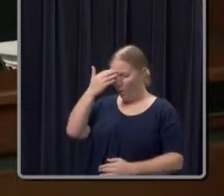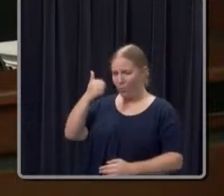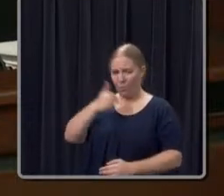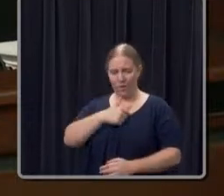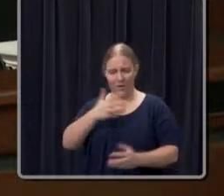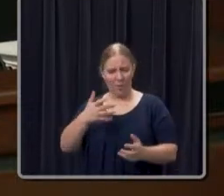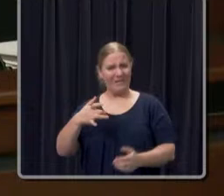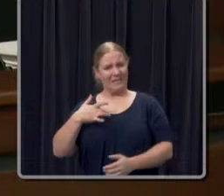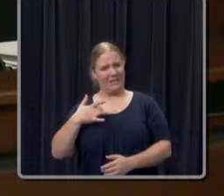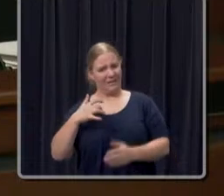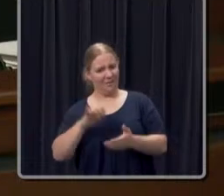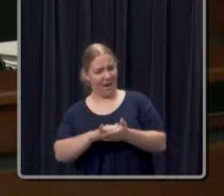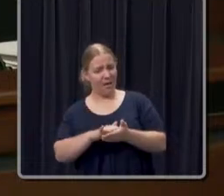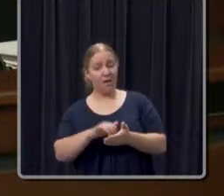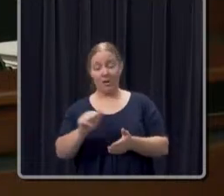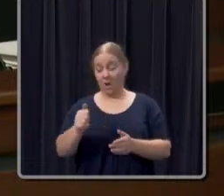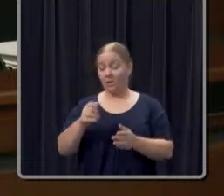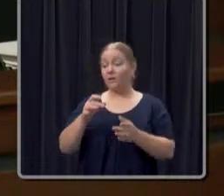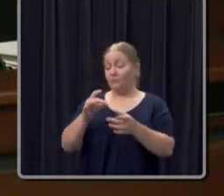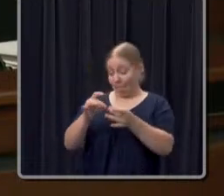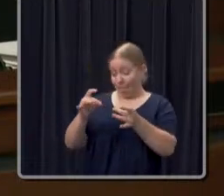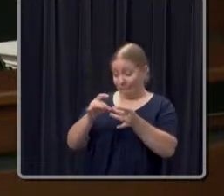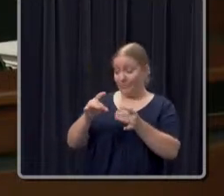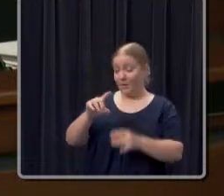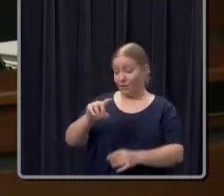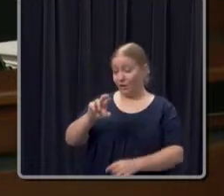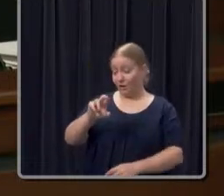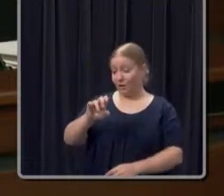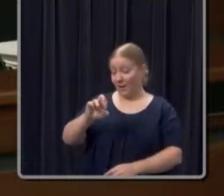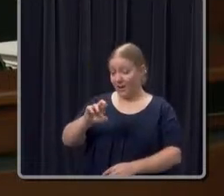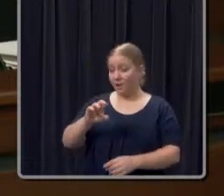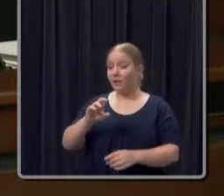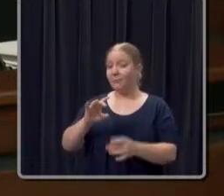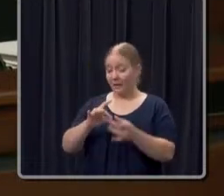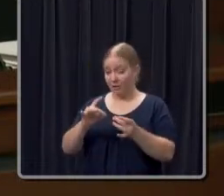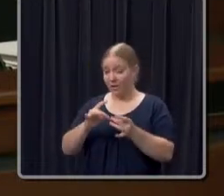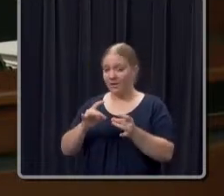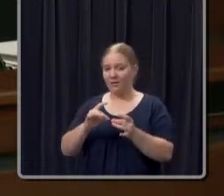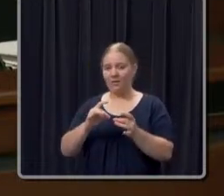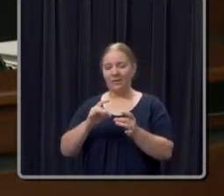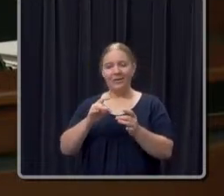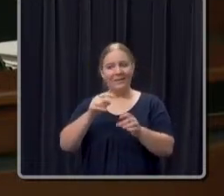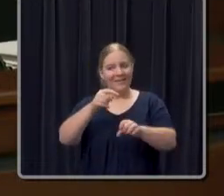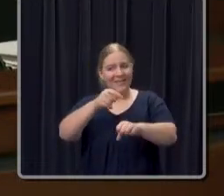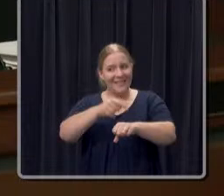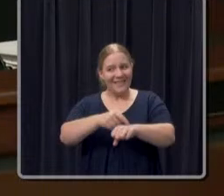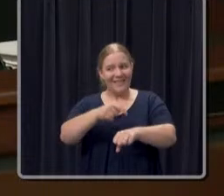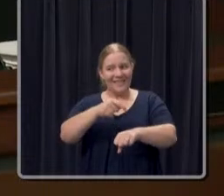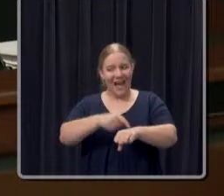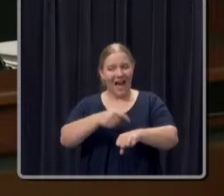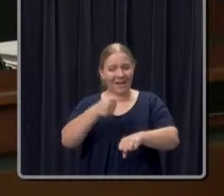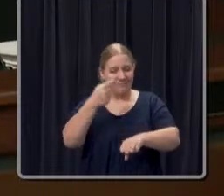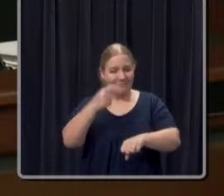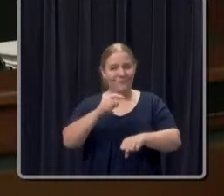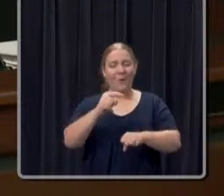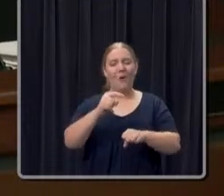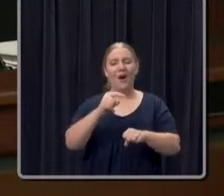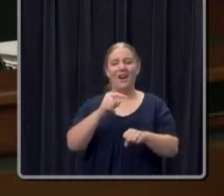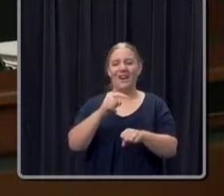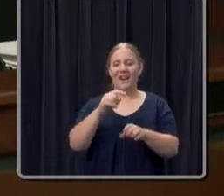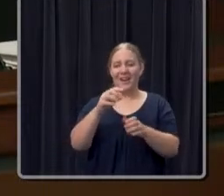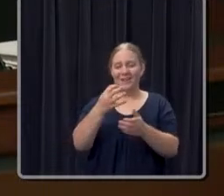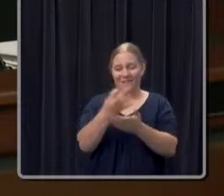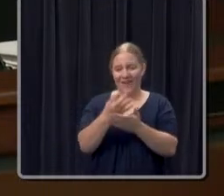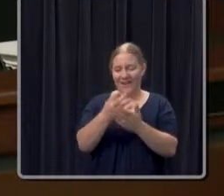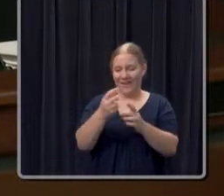want to be sensitive to. Another point that Dr. Yeager made that is really important is the timeliness of funding from the